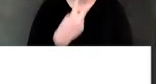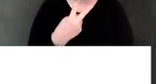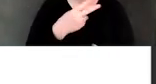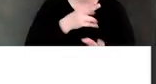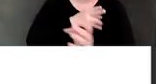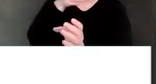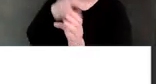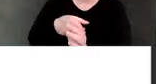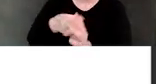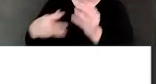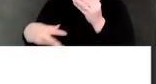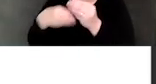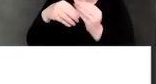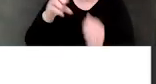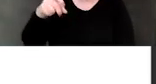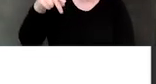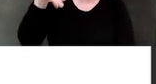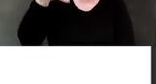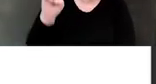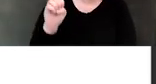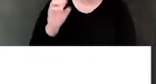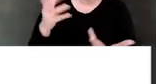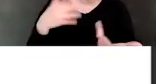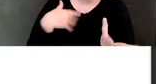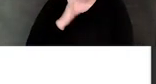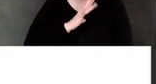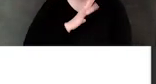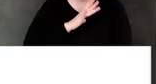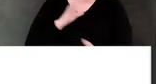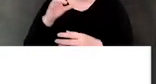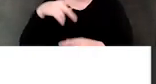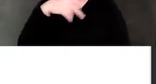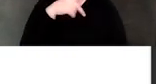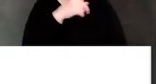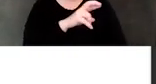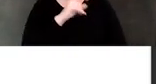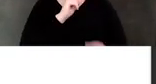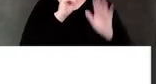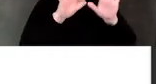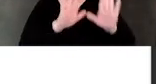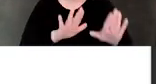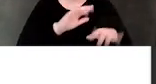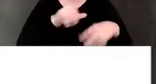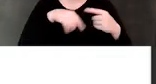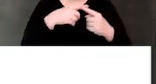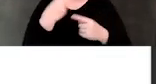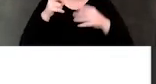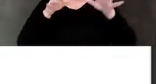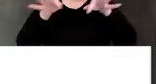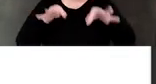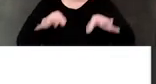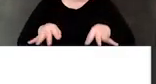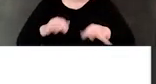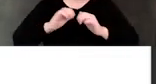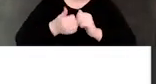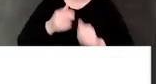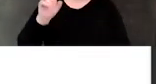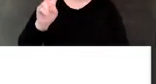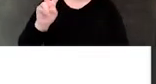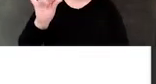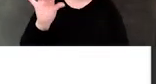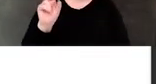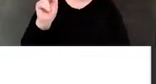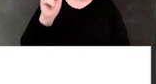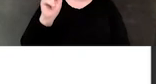And Peter is so fantastic at all the, like when he describes the way that vision is moving through the, through the, uh, boundary and it's